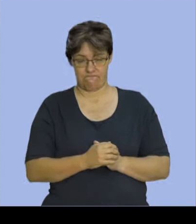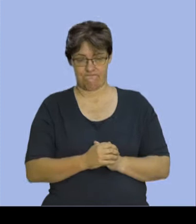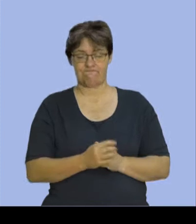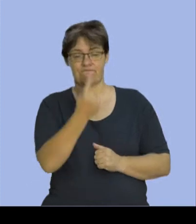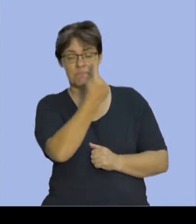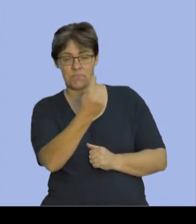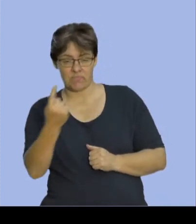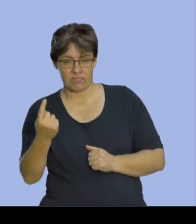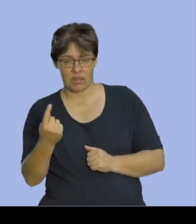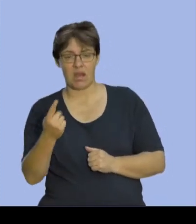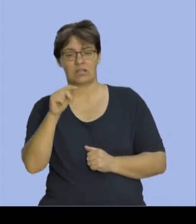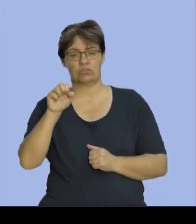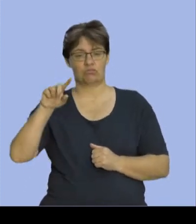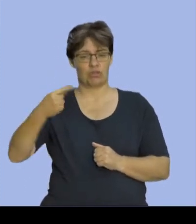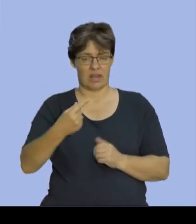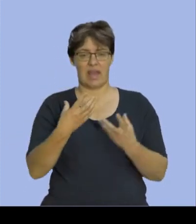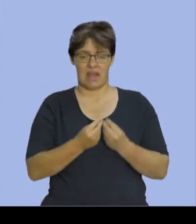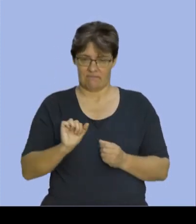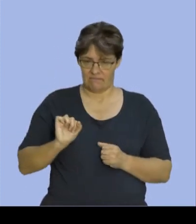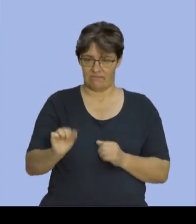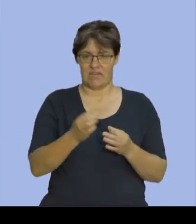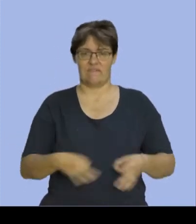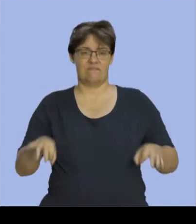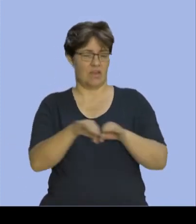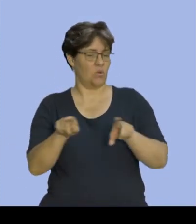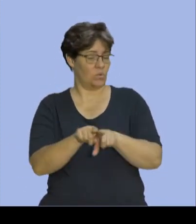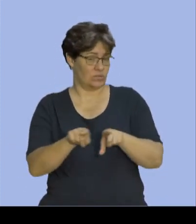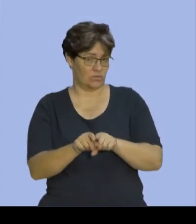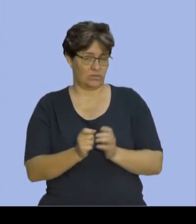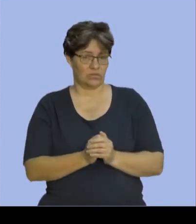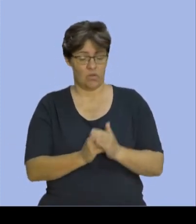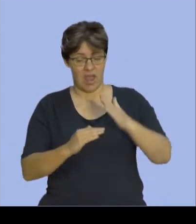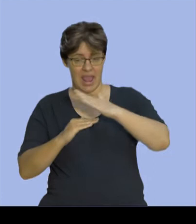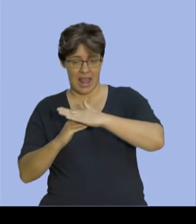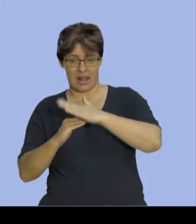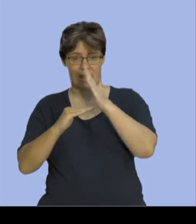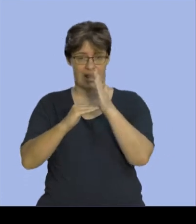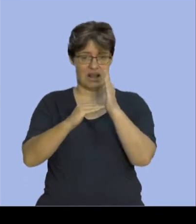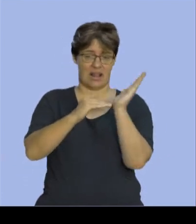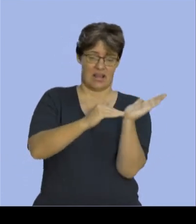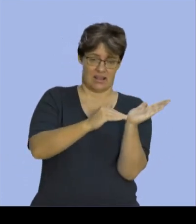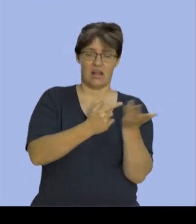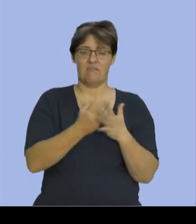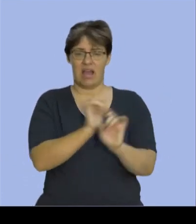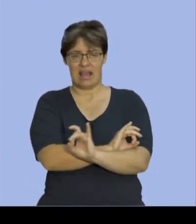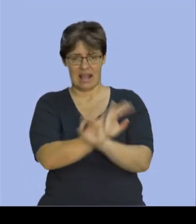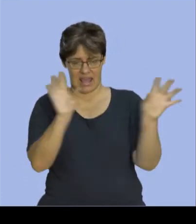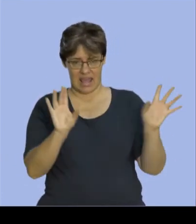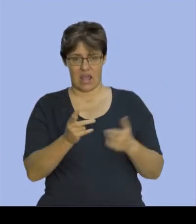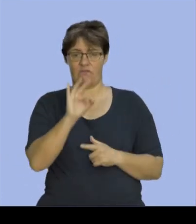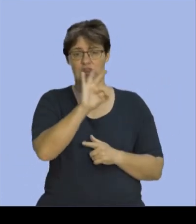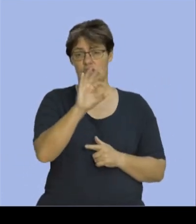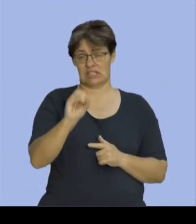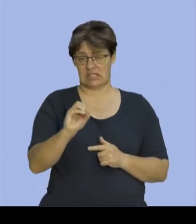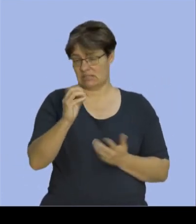angle, each trig ratio has a unique set of values as well. So for every angle that we have, clearly if I have an angle